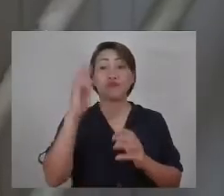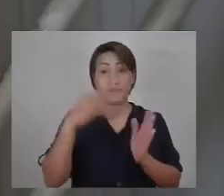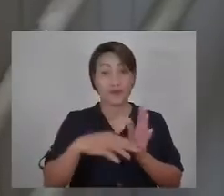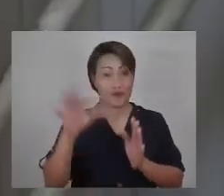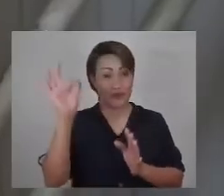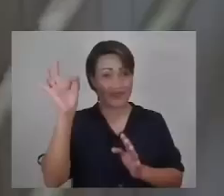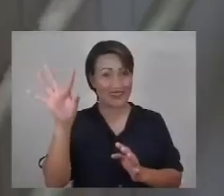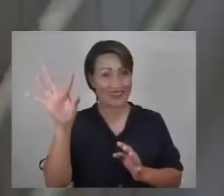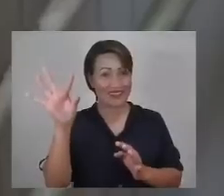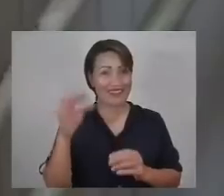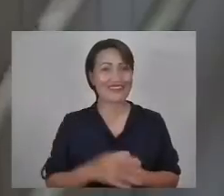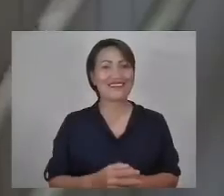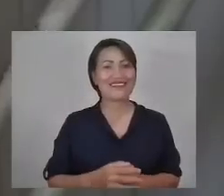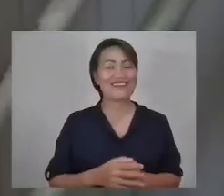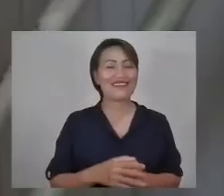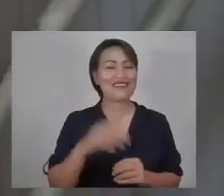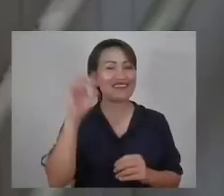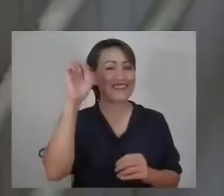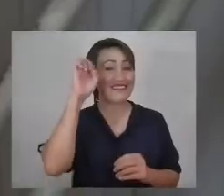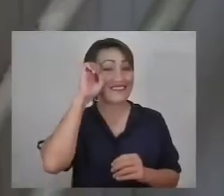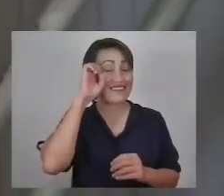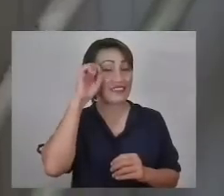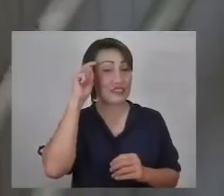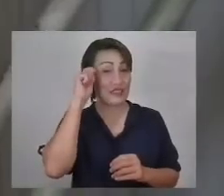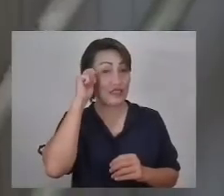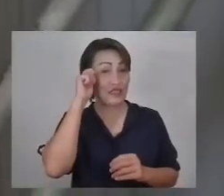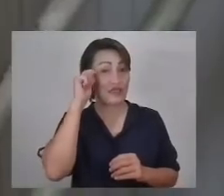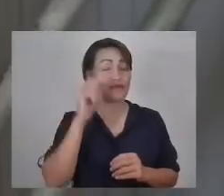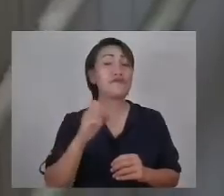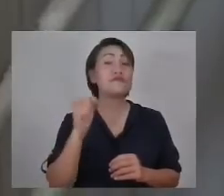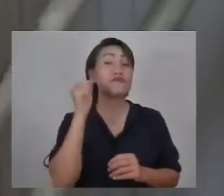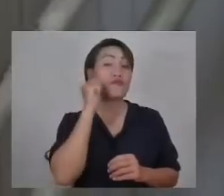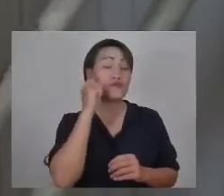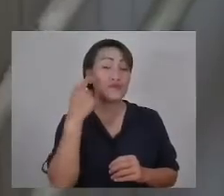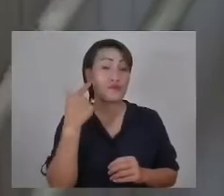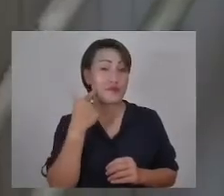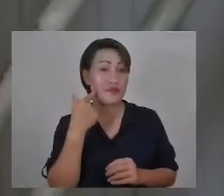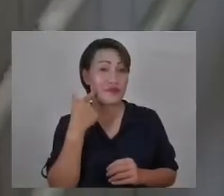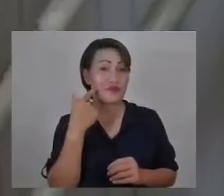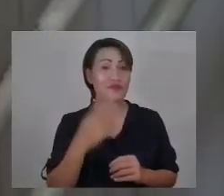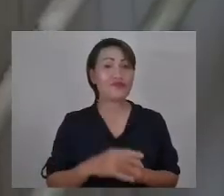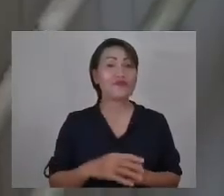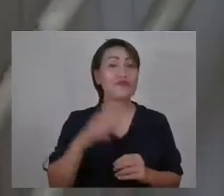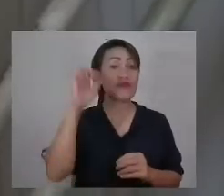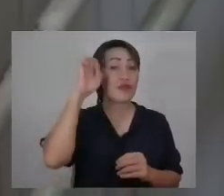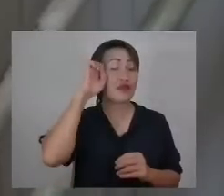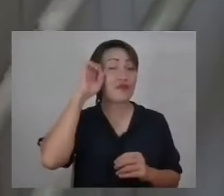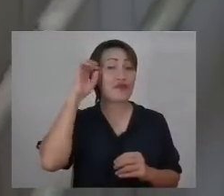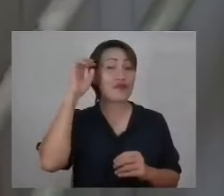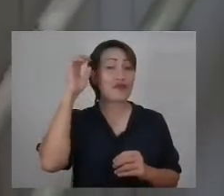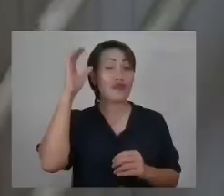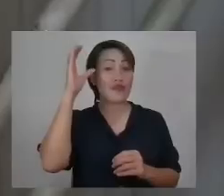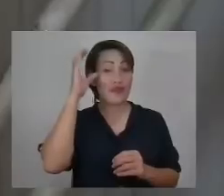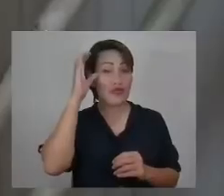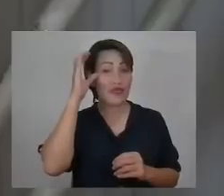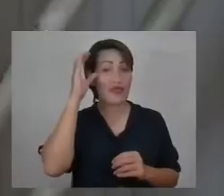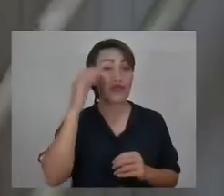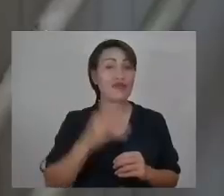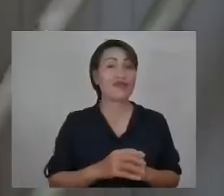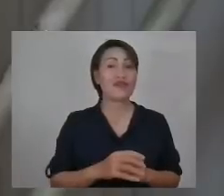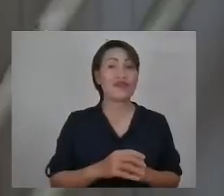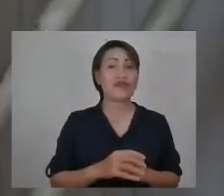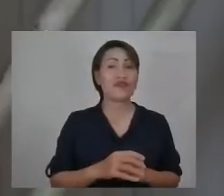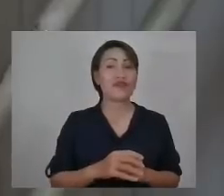2019, Evan Rel Tongol, Shira Gozun, and Neil David Kayanan of Angeles City Science